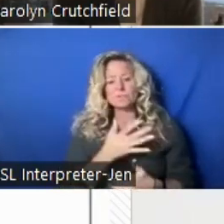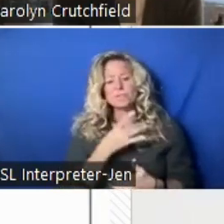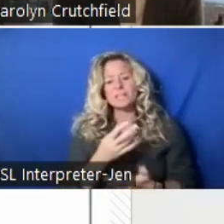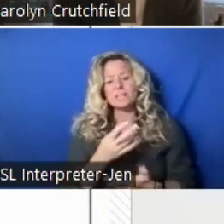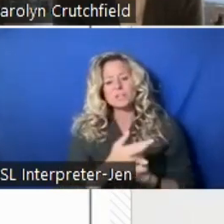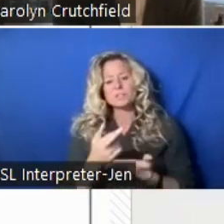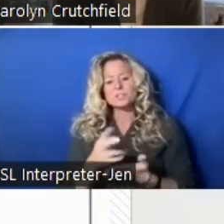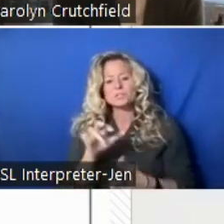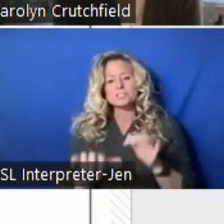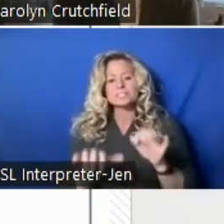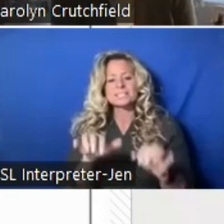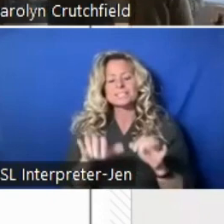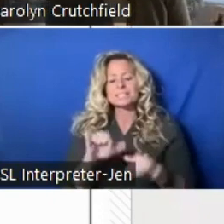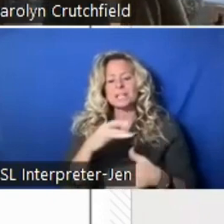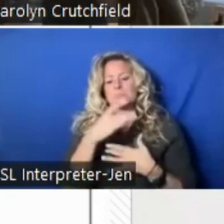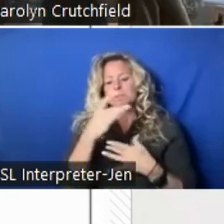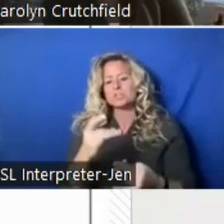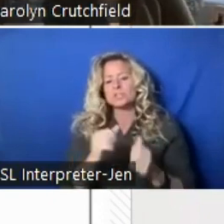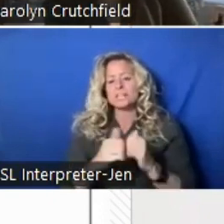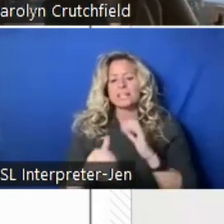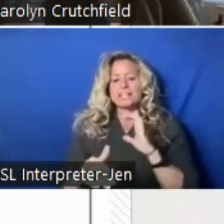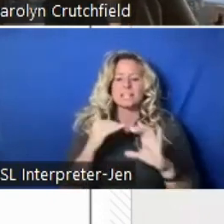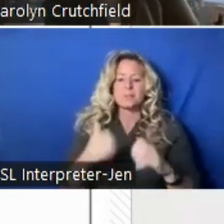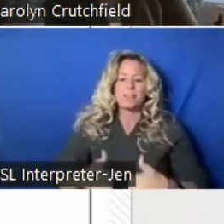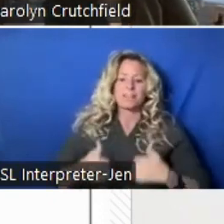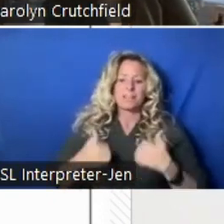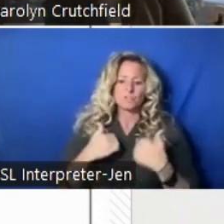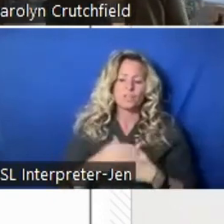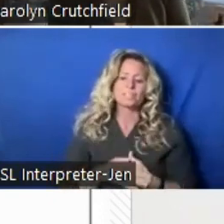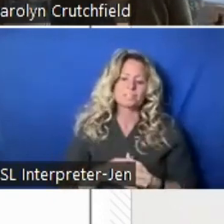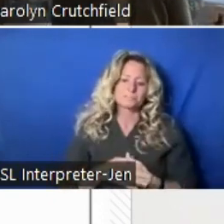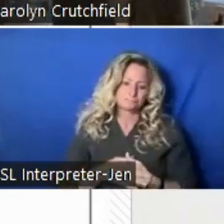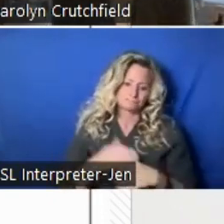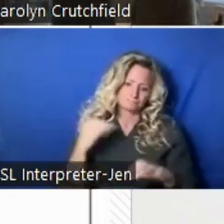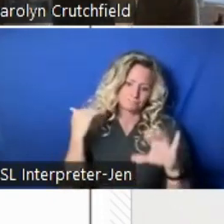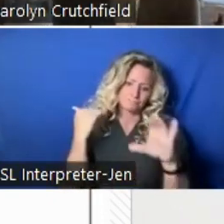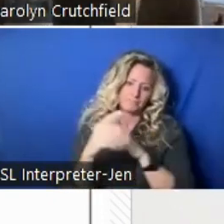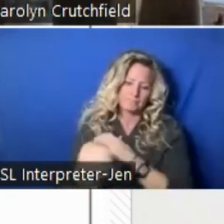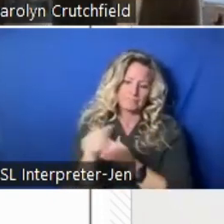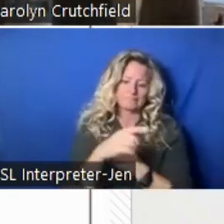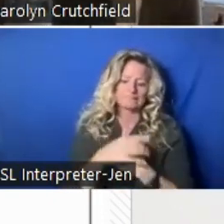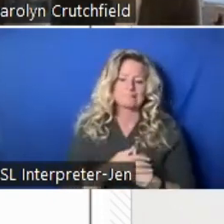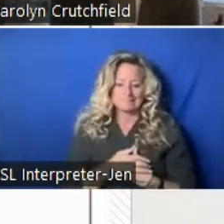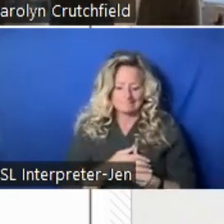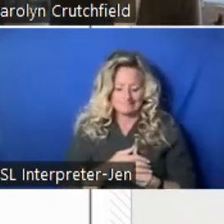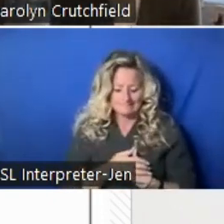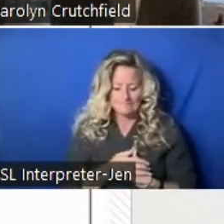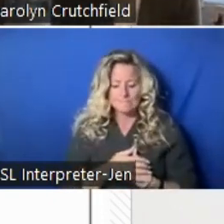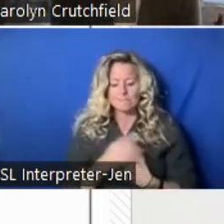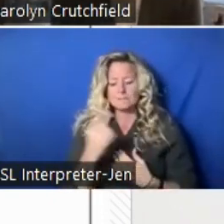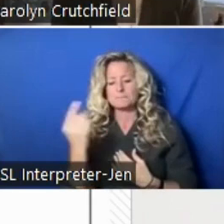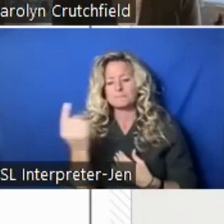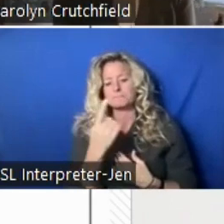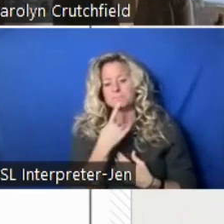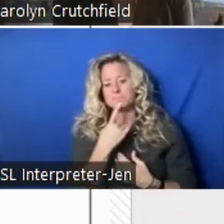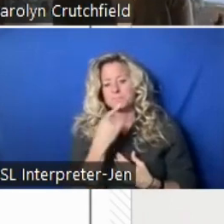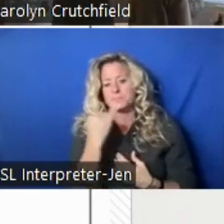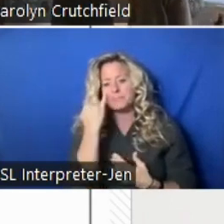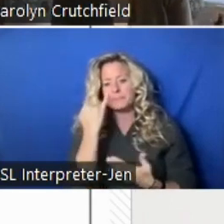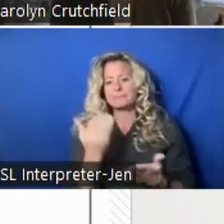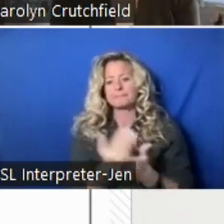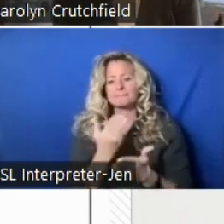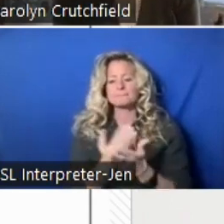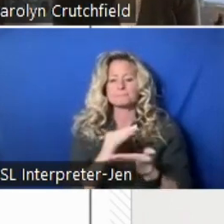resources, type interested and your email. We will send it over to you. And as we always say, if you are new to